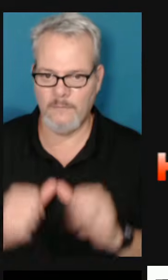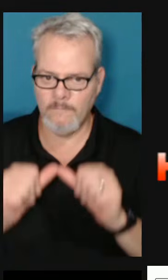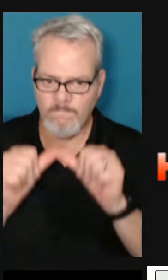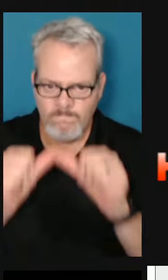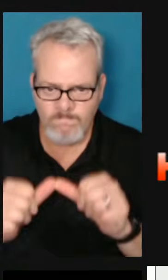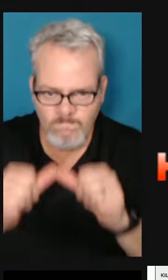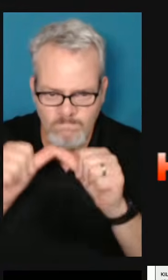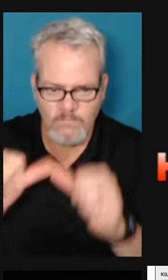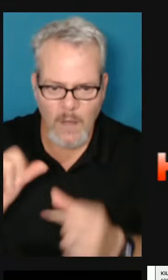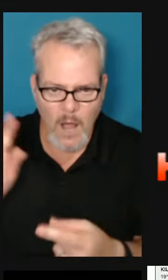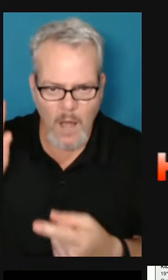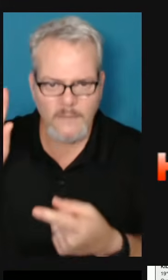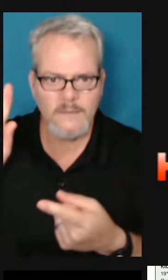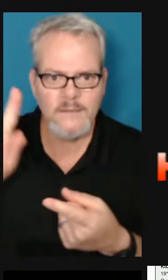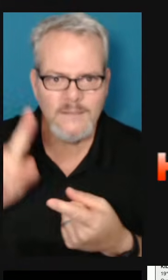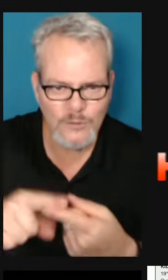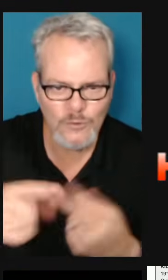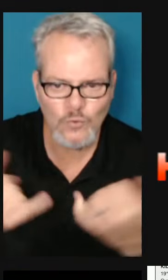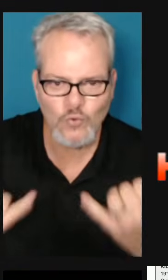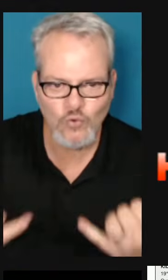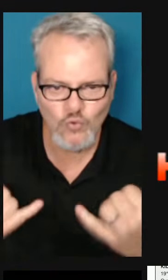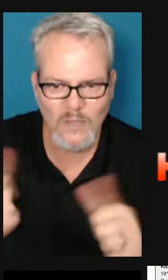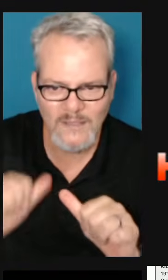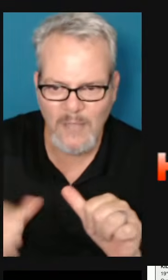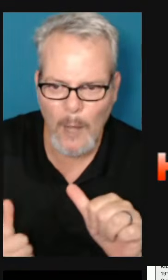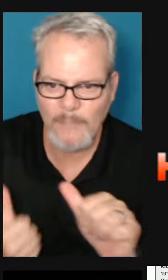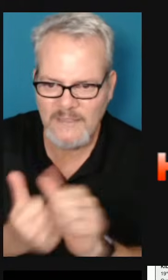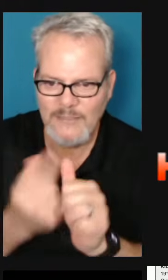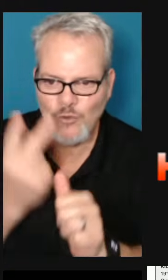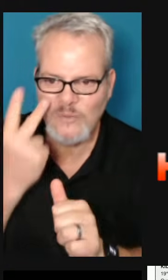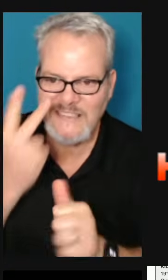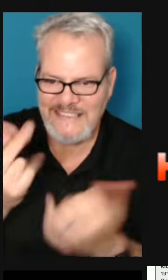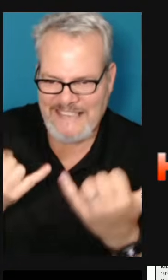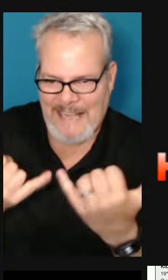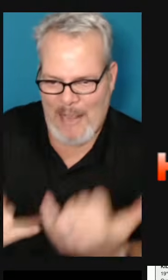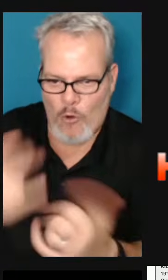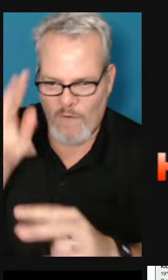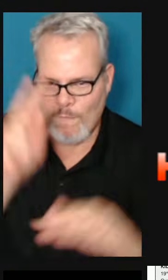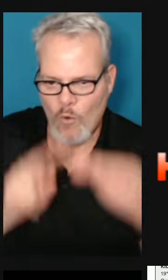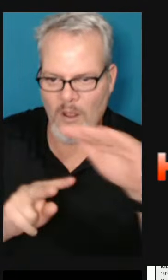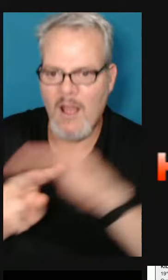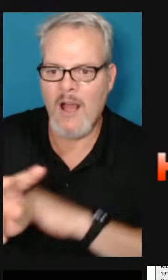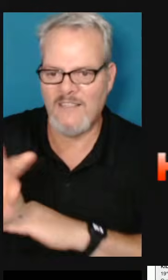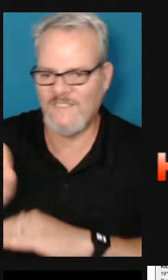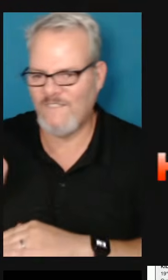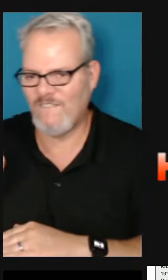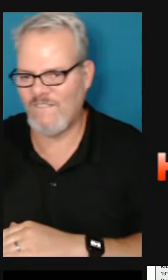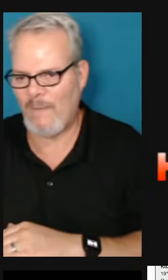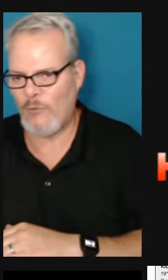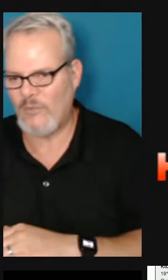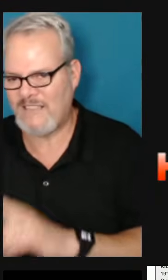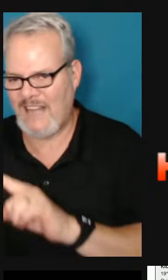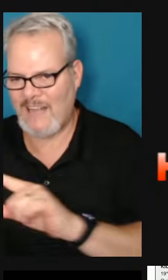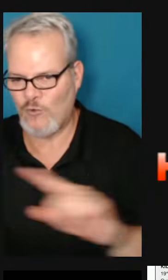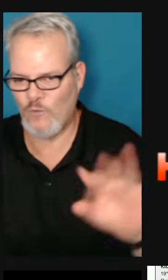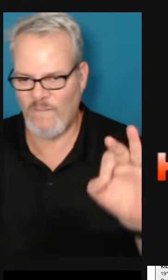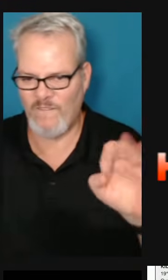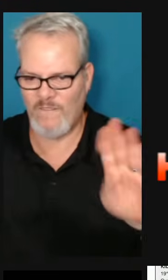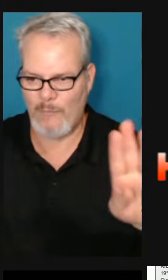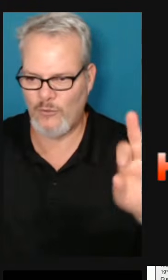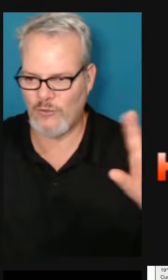update, where today you can see the current forecast is between February 9th and 20th, based on the current rates of summit